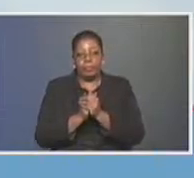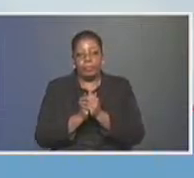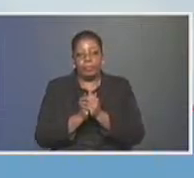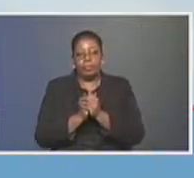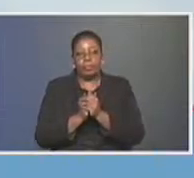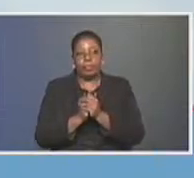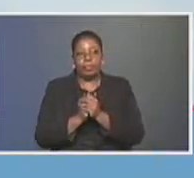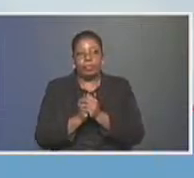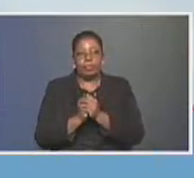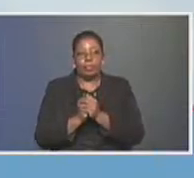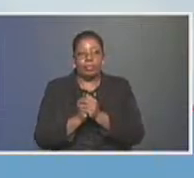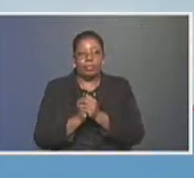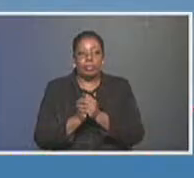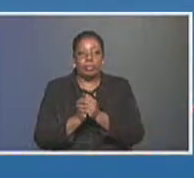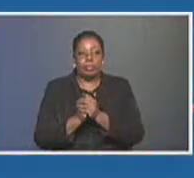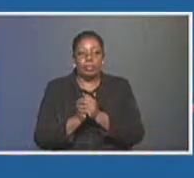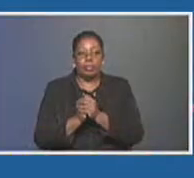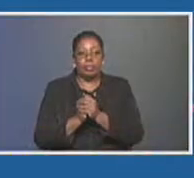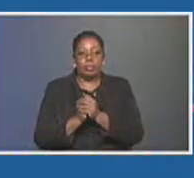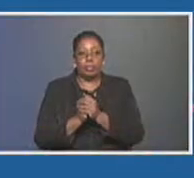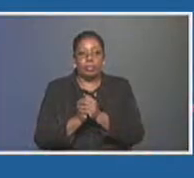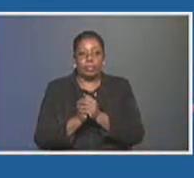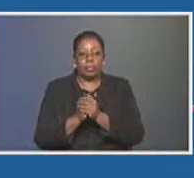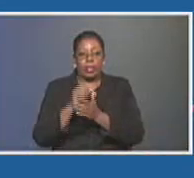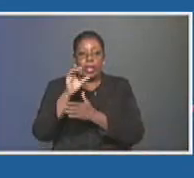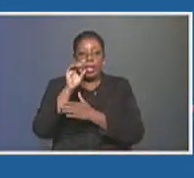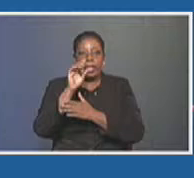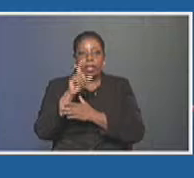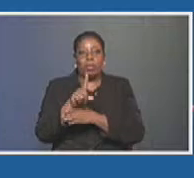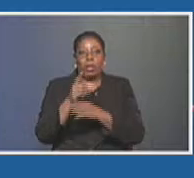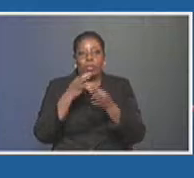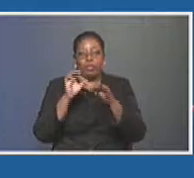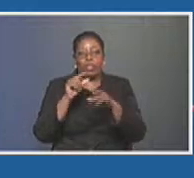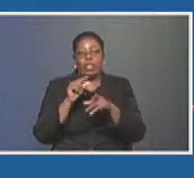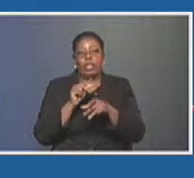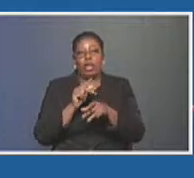Family Guardian Insurance Company. We're protecting you. 81